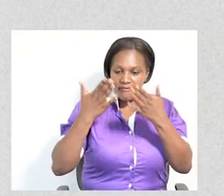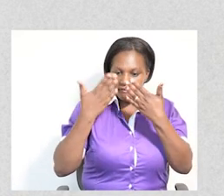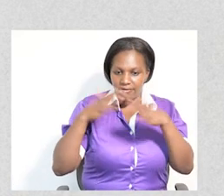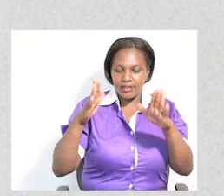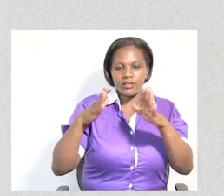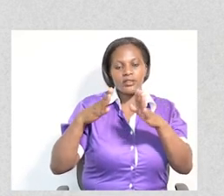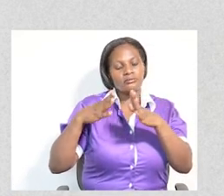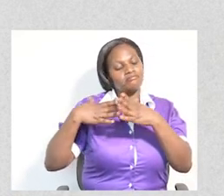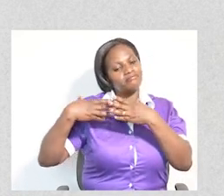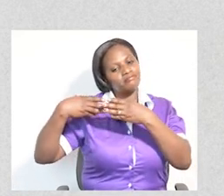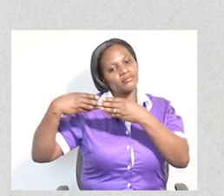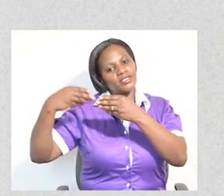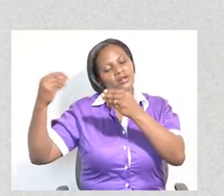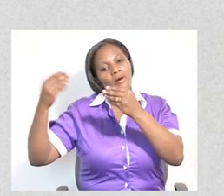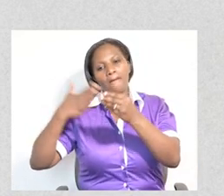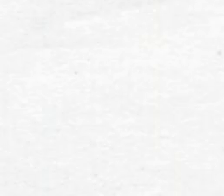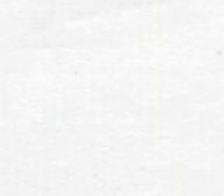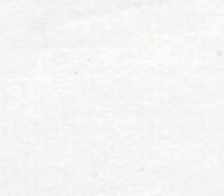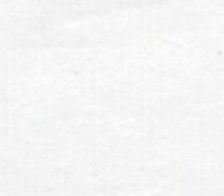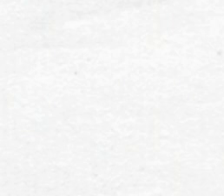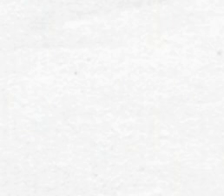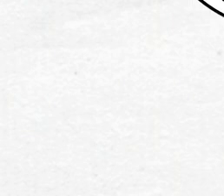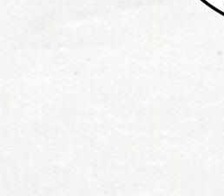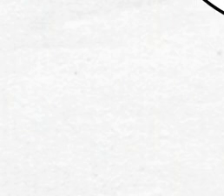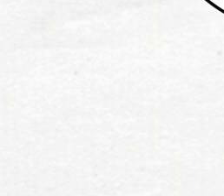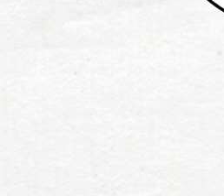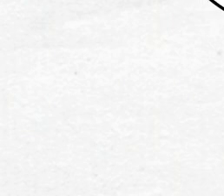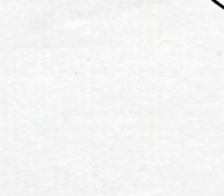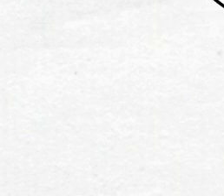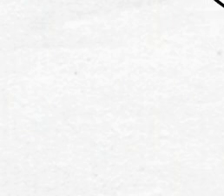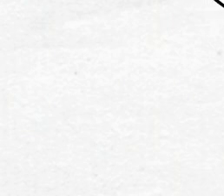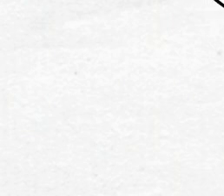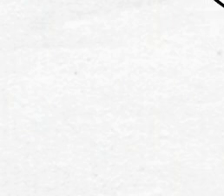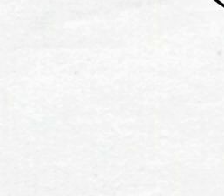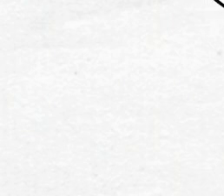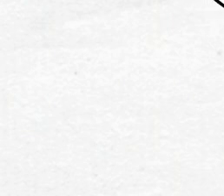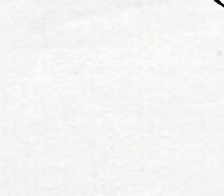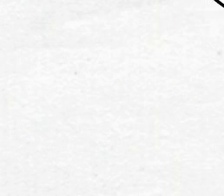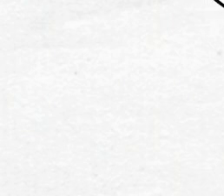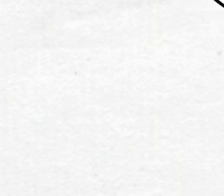voted, kindly leave the polling station. Your vote, your future.